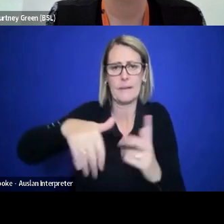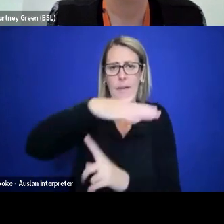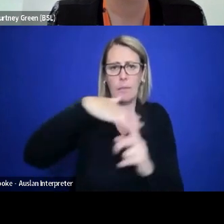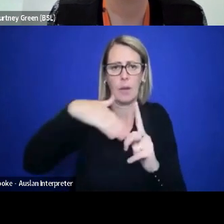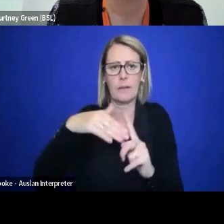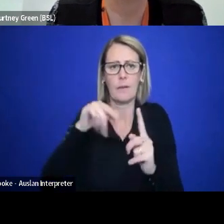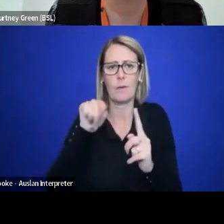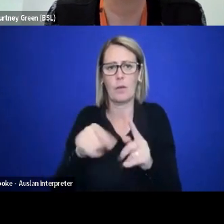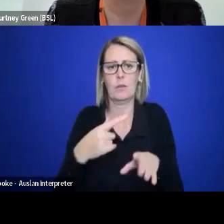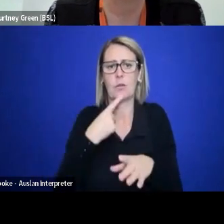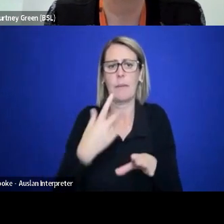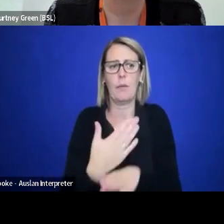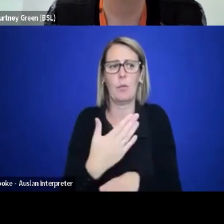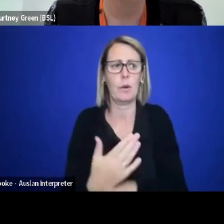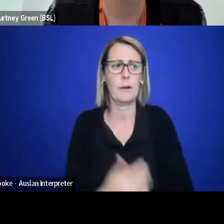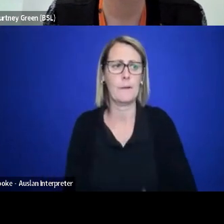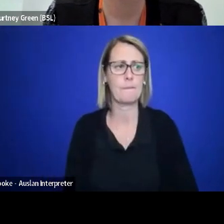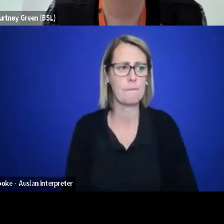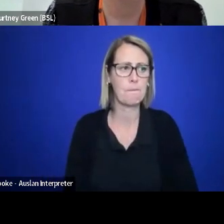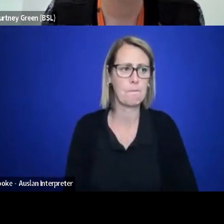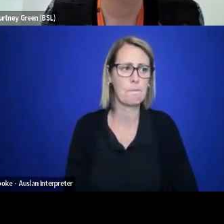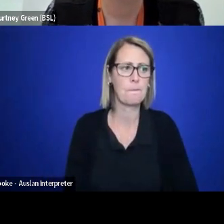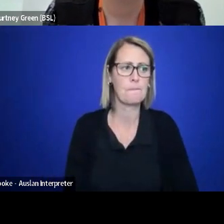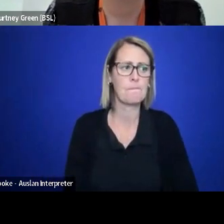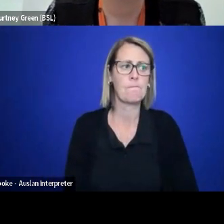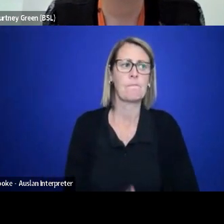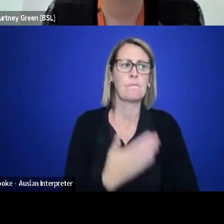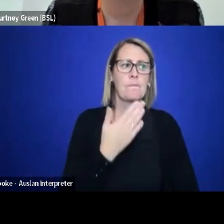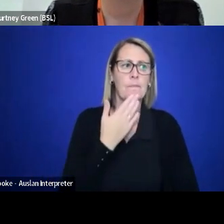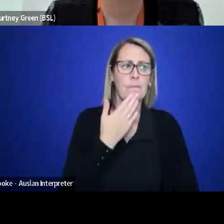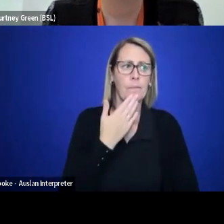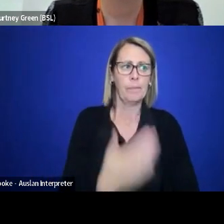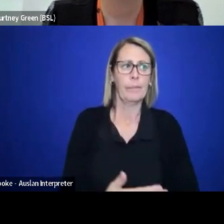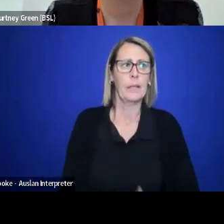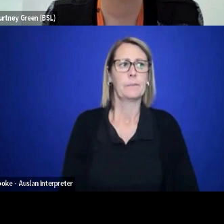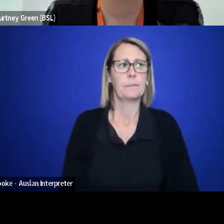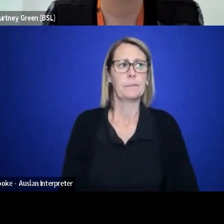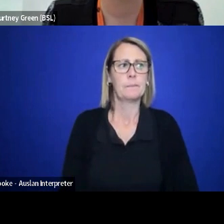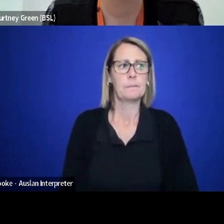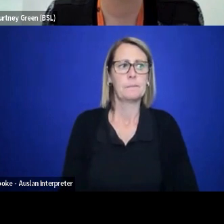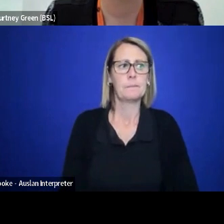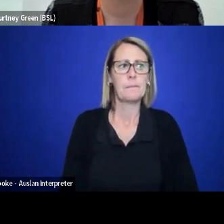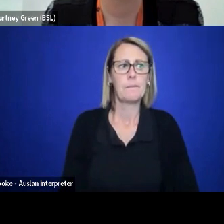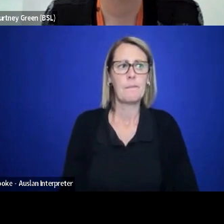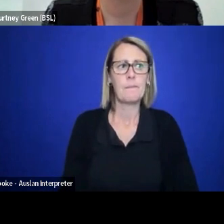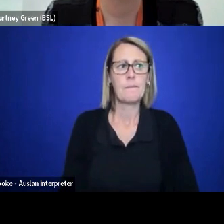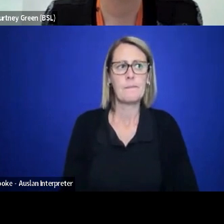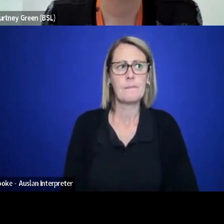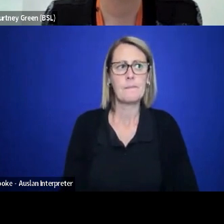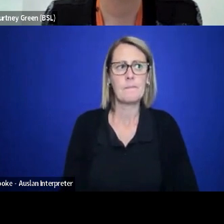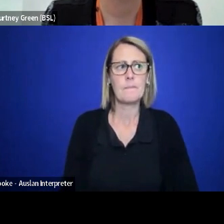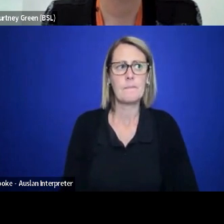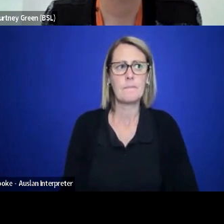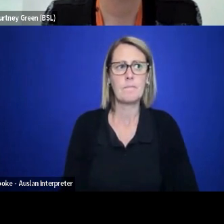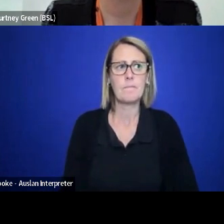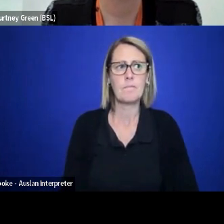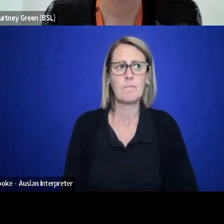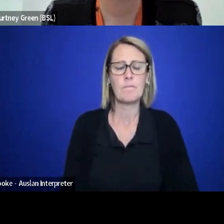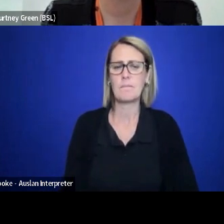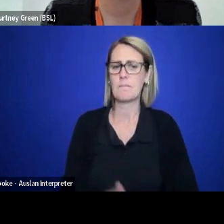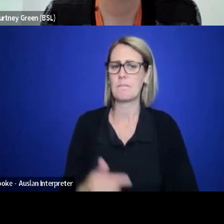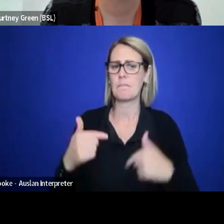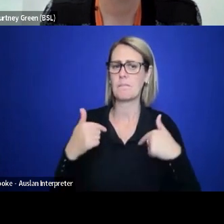this kind of work? Yeah, thanks, Courtney. Look, I am sort of